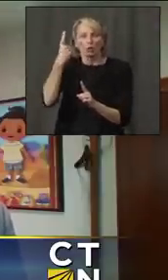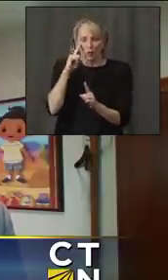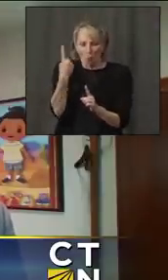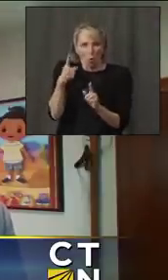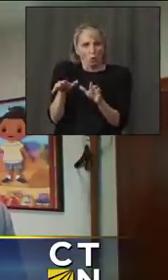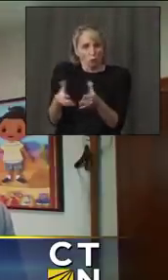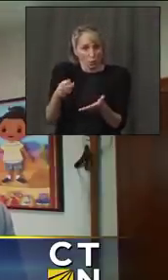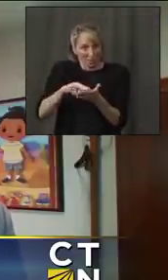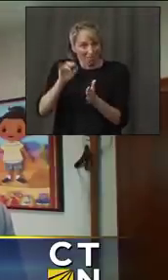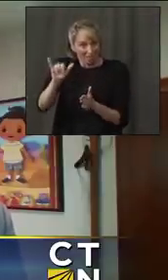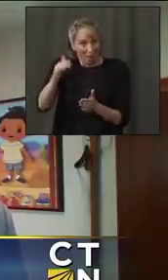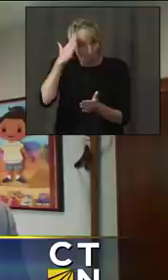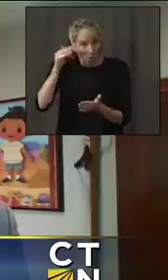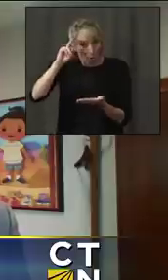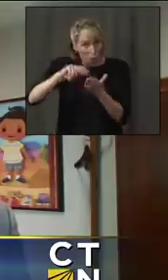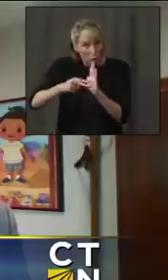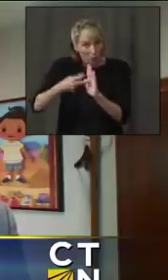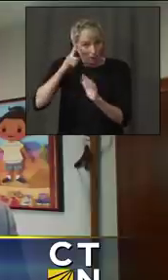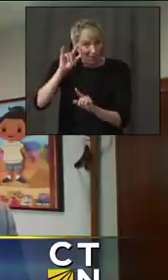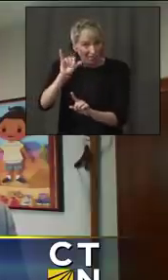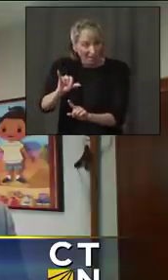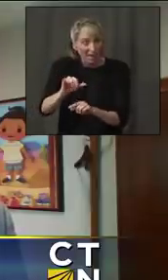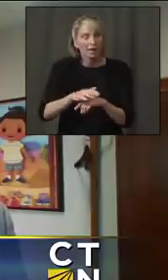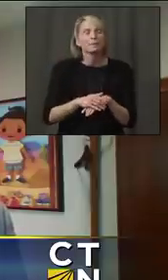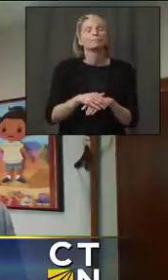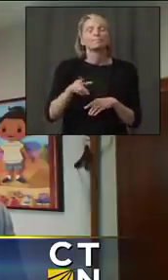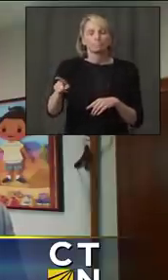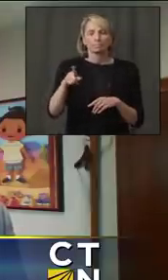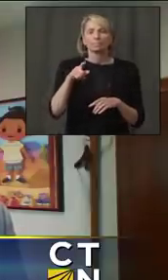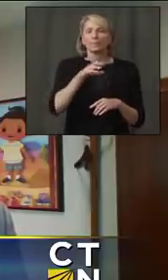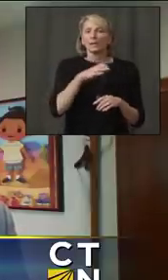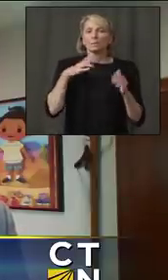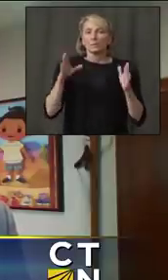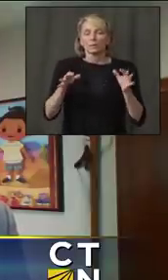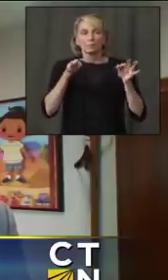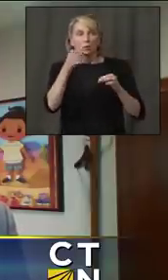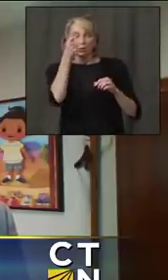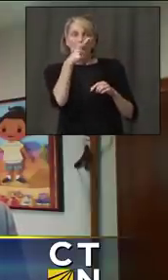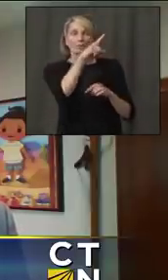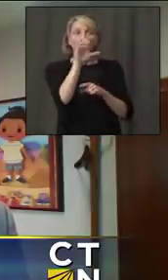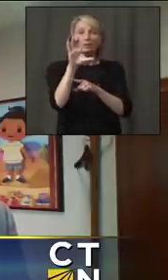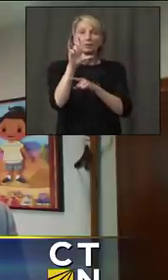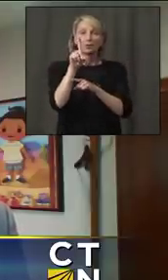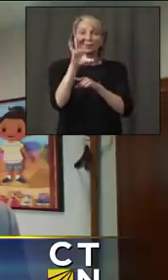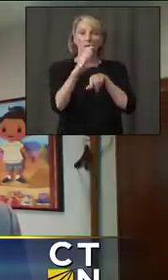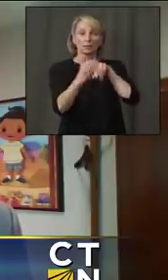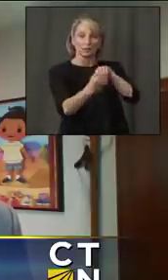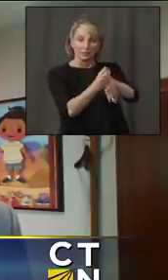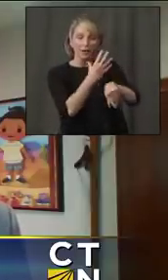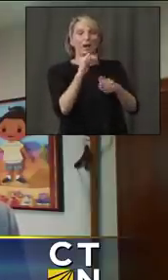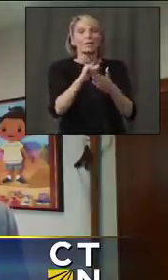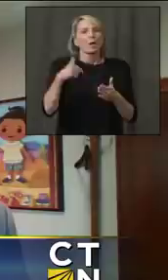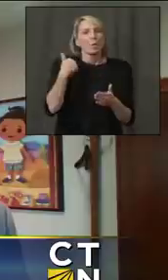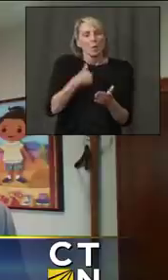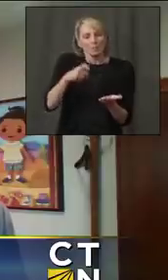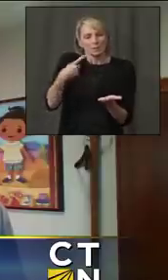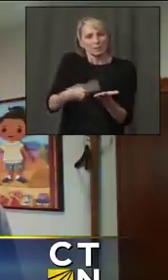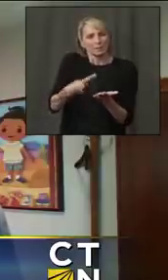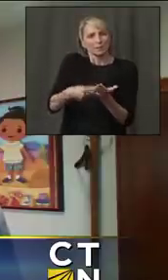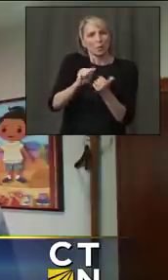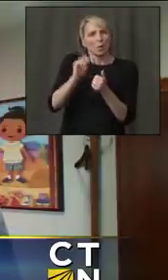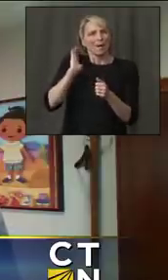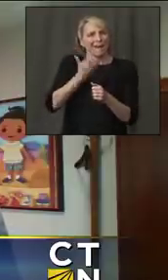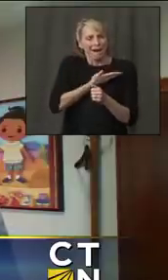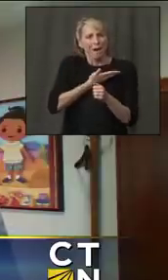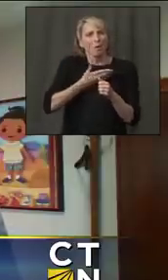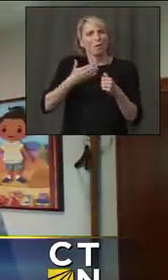And it's also very highly recommended in CDC that these decisions are made with local health department